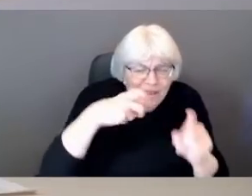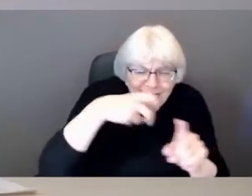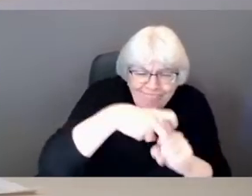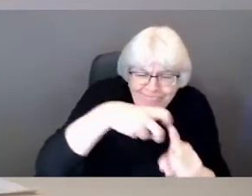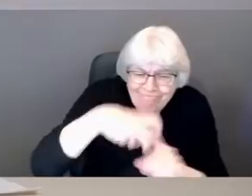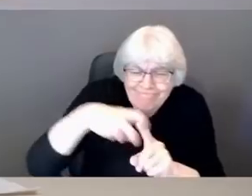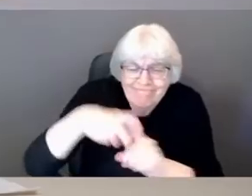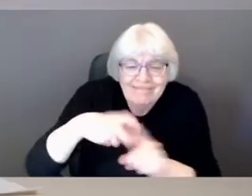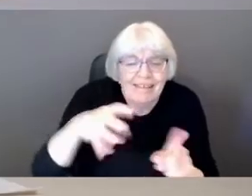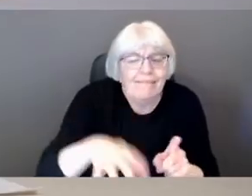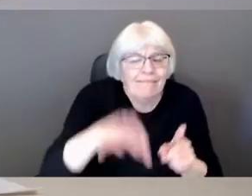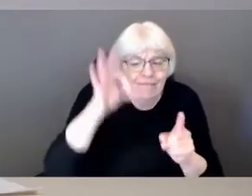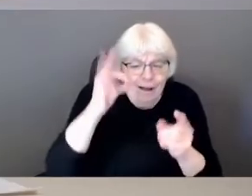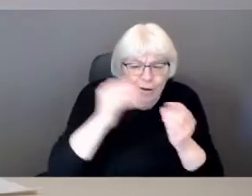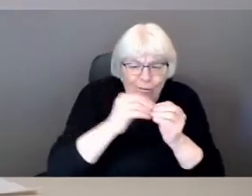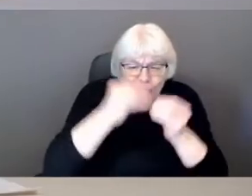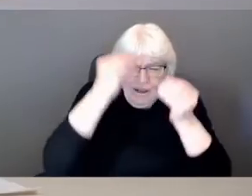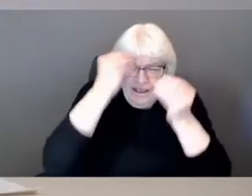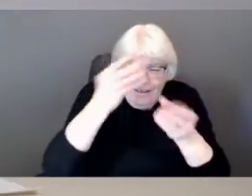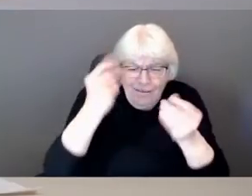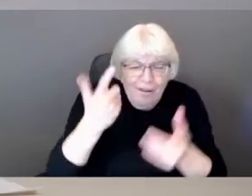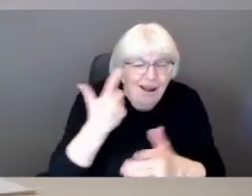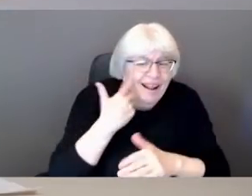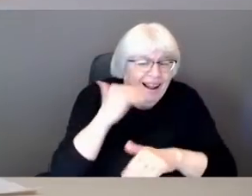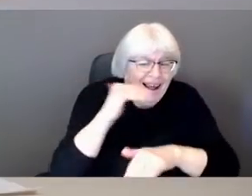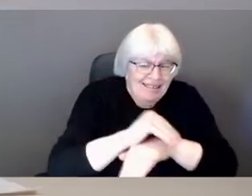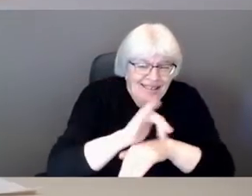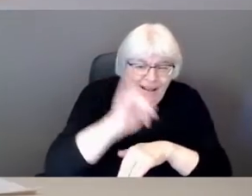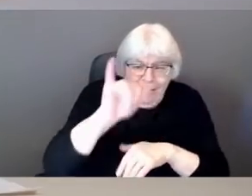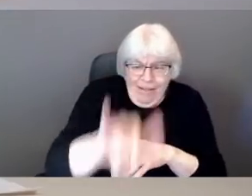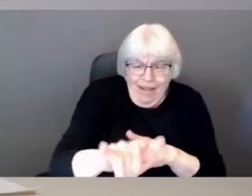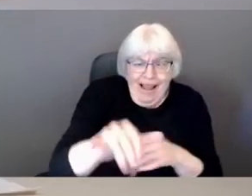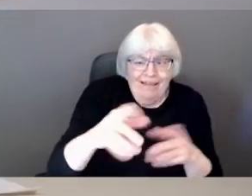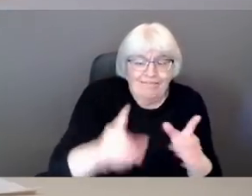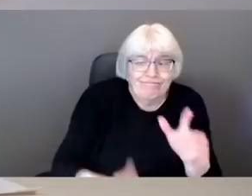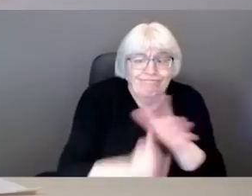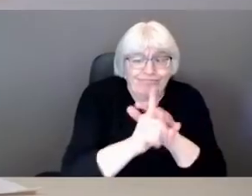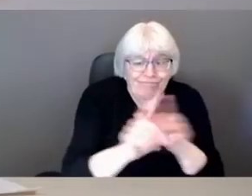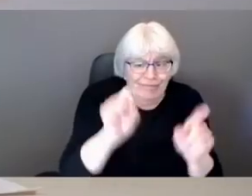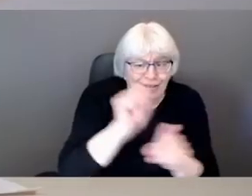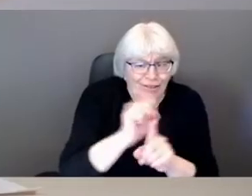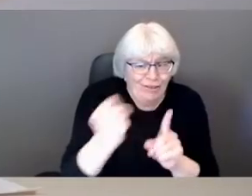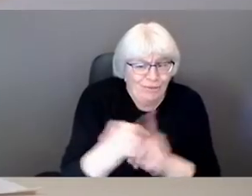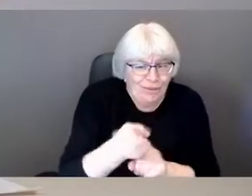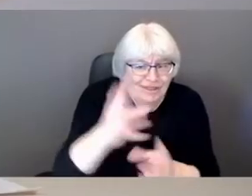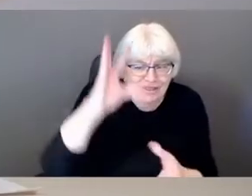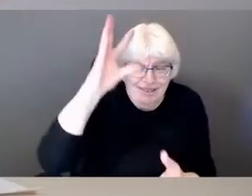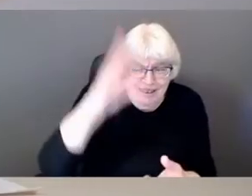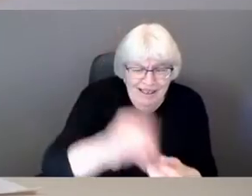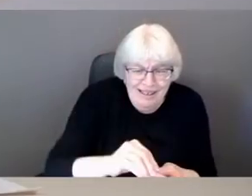this case, and I believe there are 7 staff.